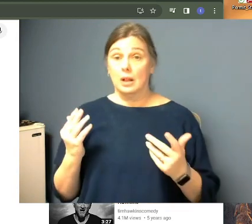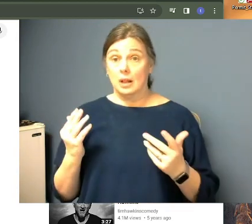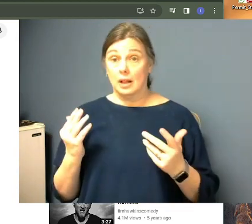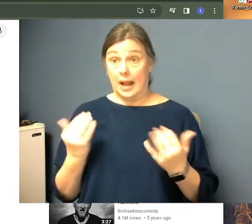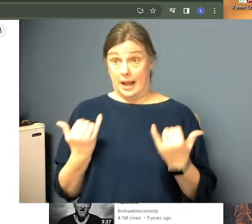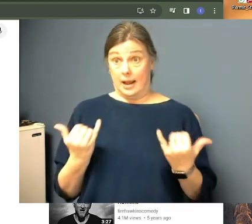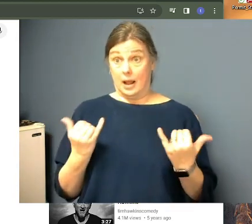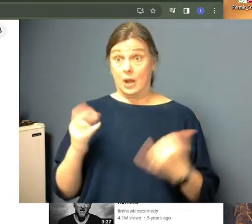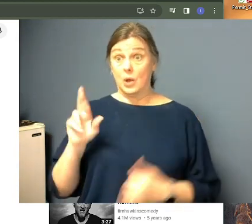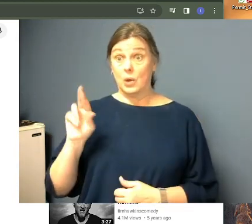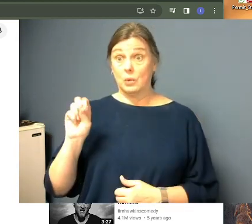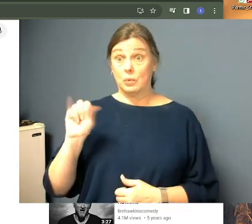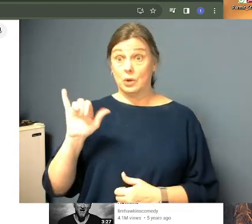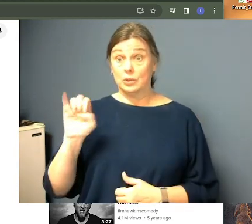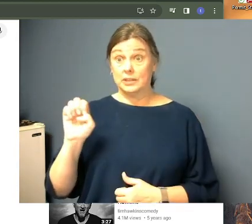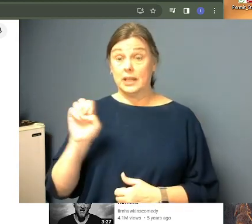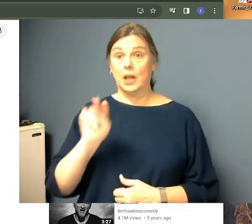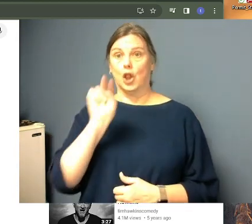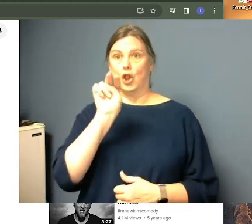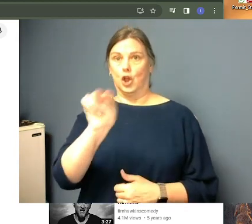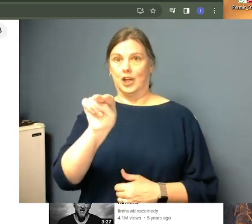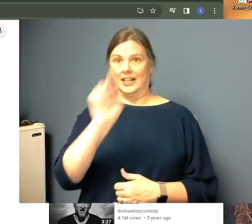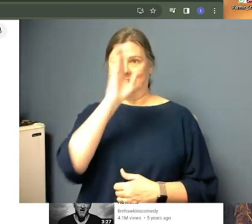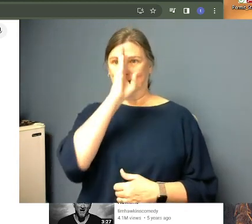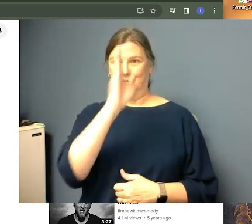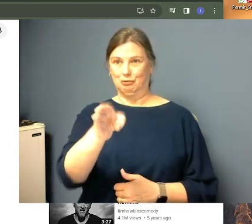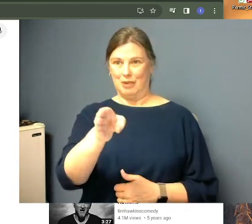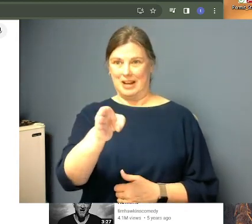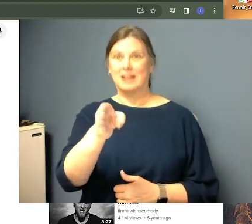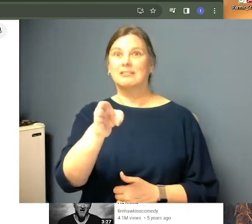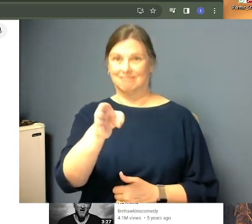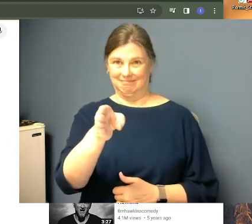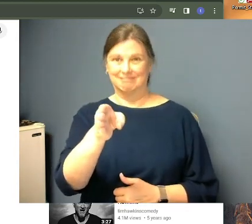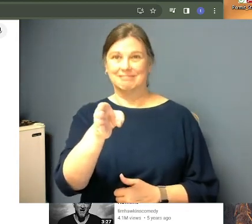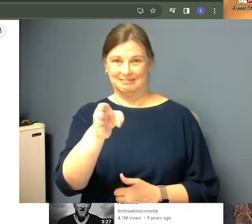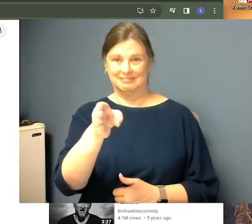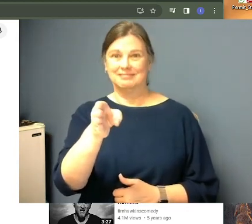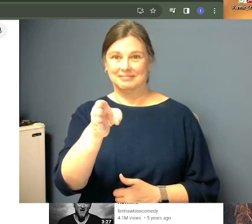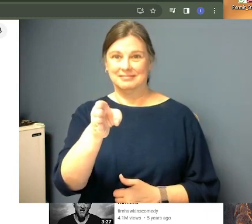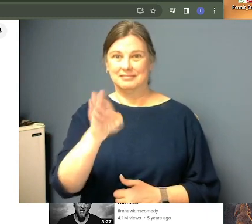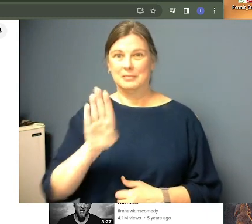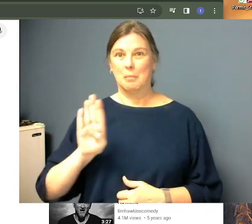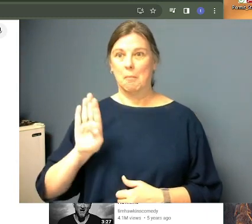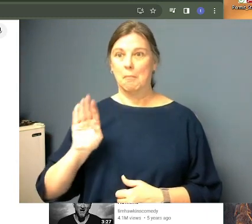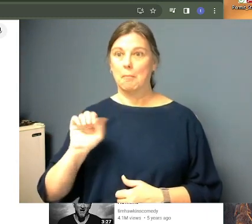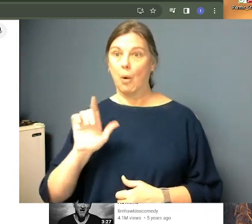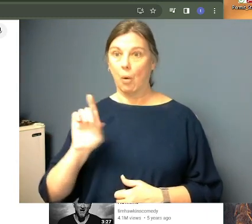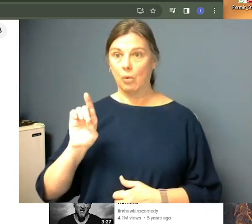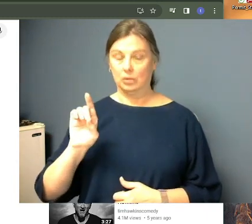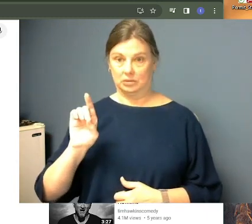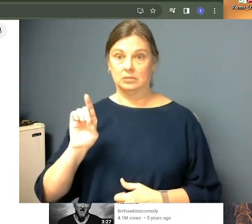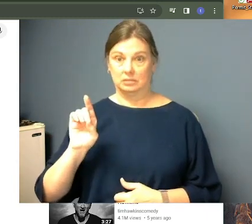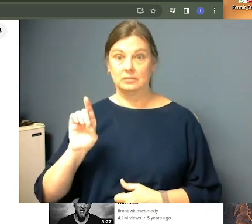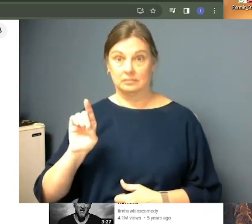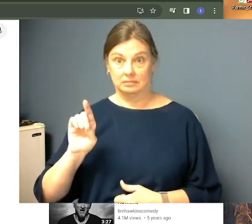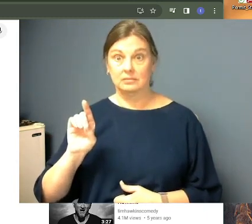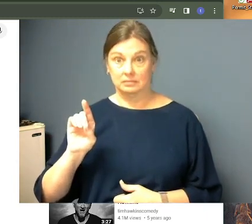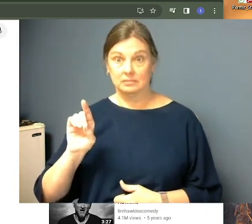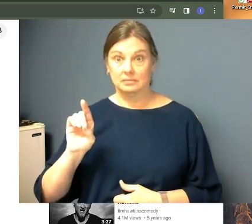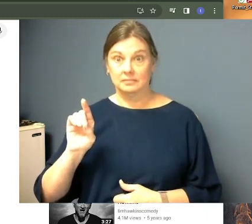talked about the Go These Ladies book, none of the women were looking at us because it's a bold thing to do to look at